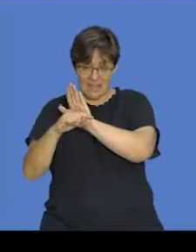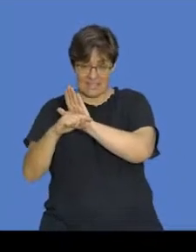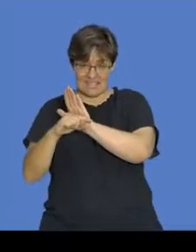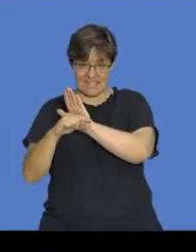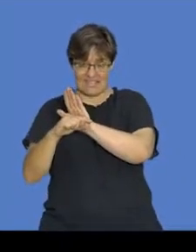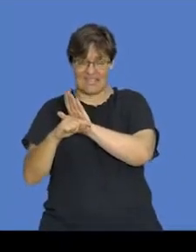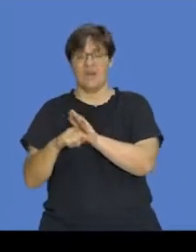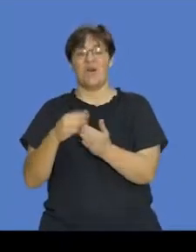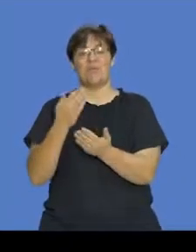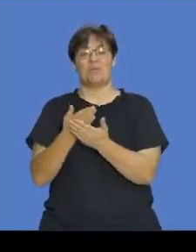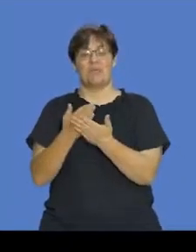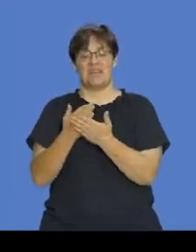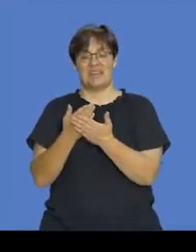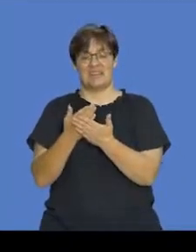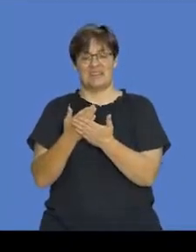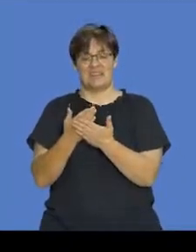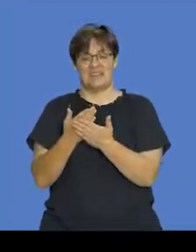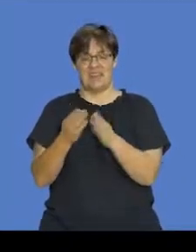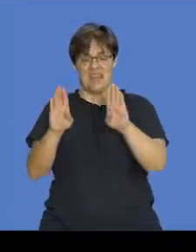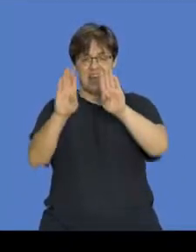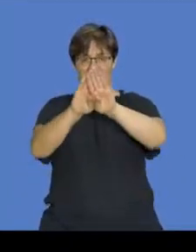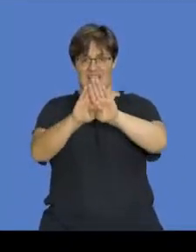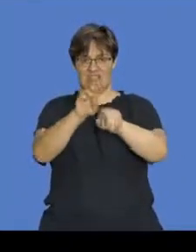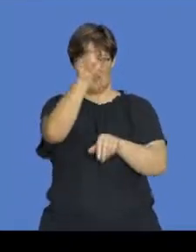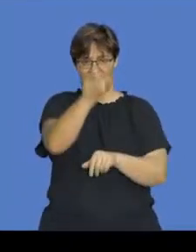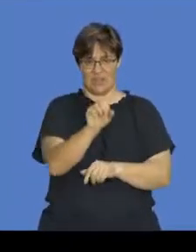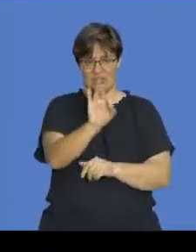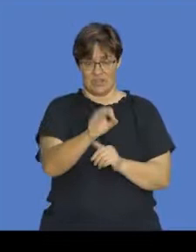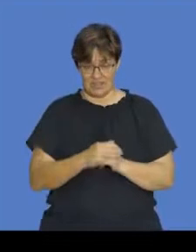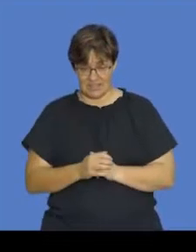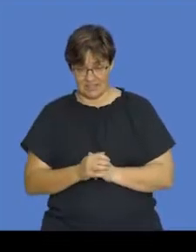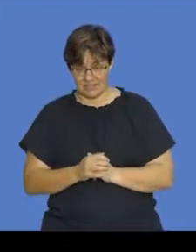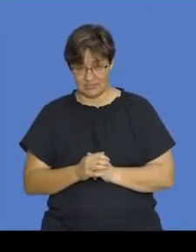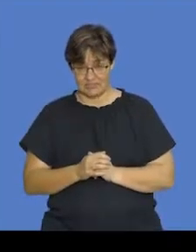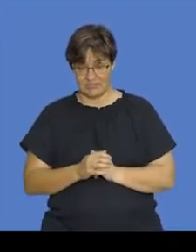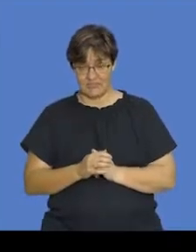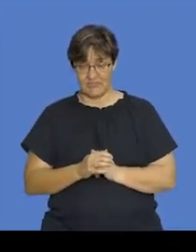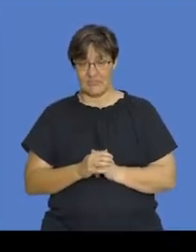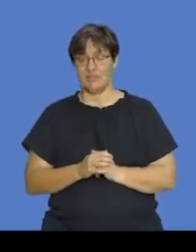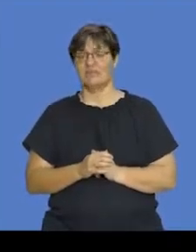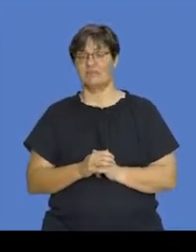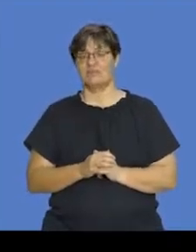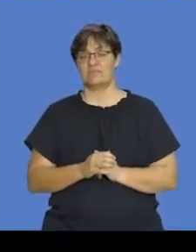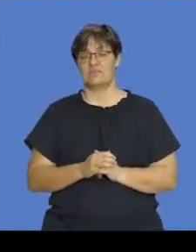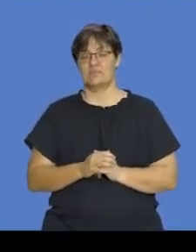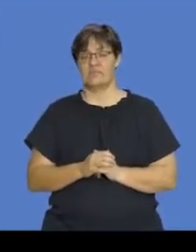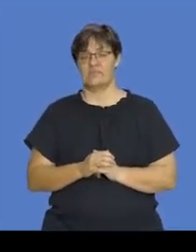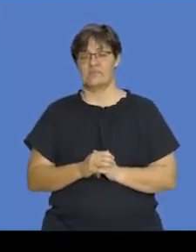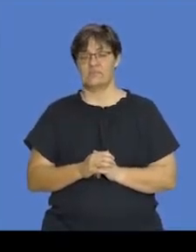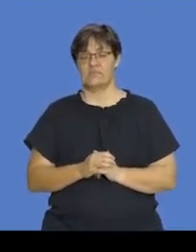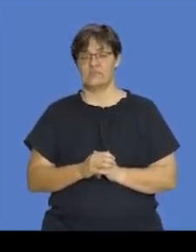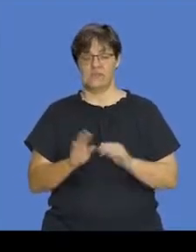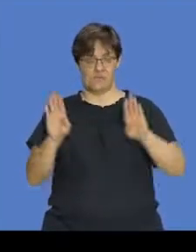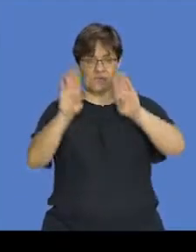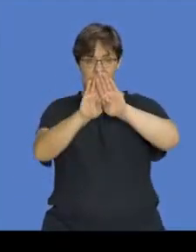minus the probability of the intersection of those two. So it's the